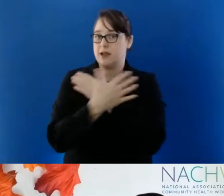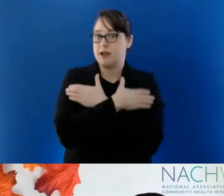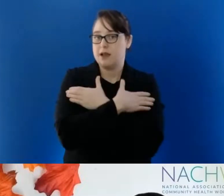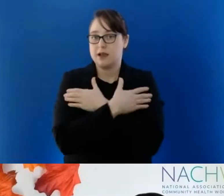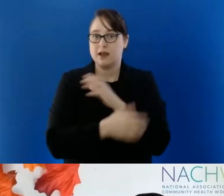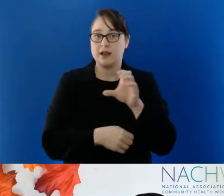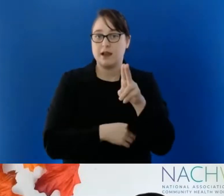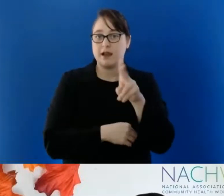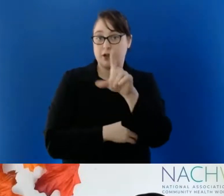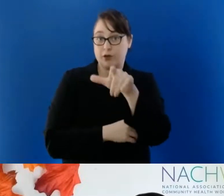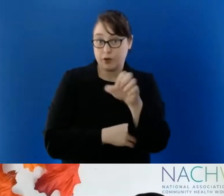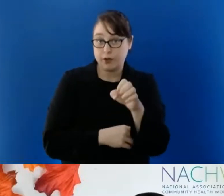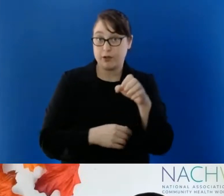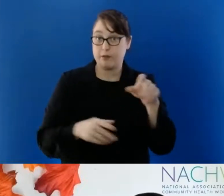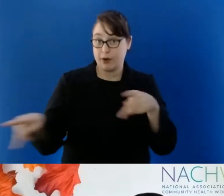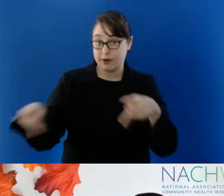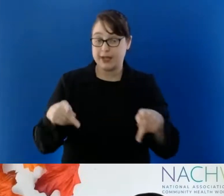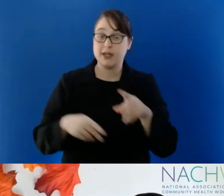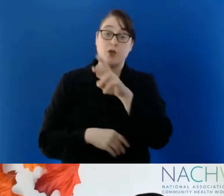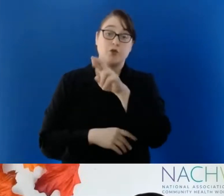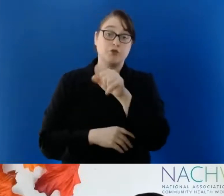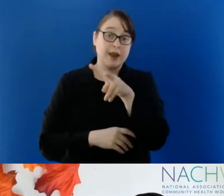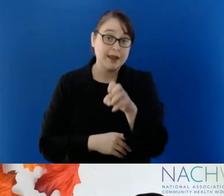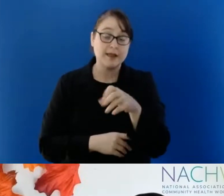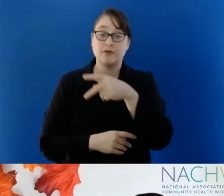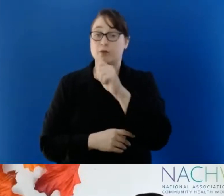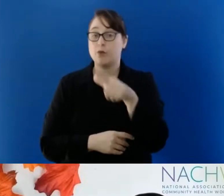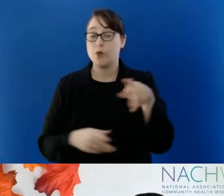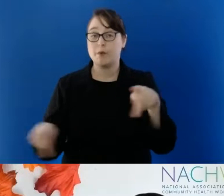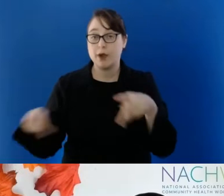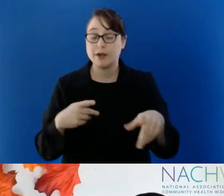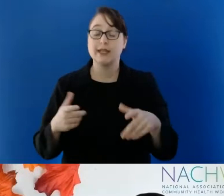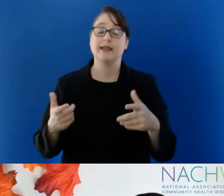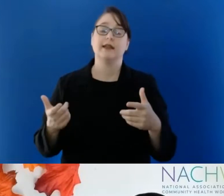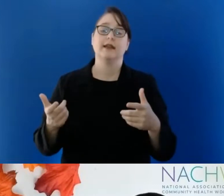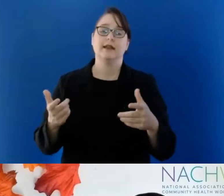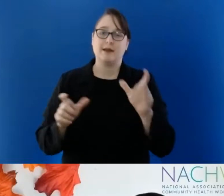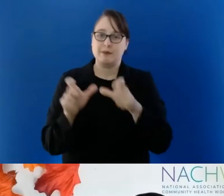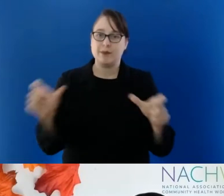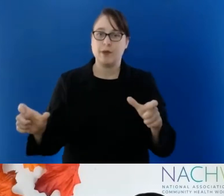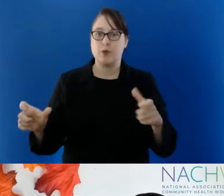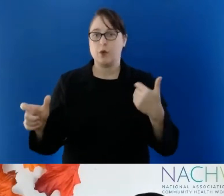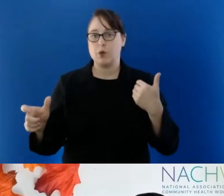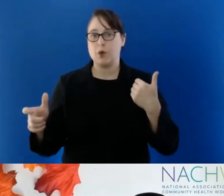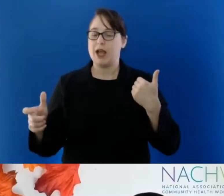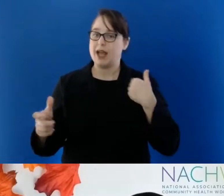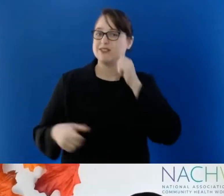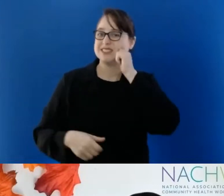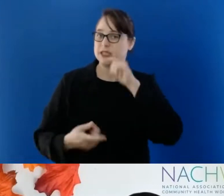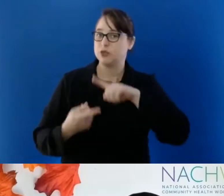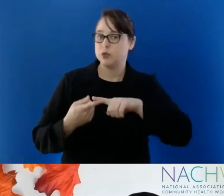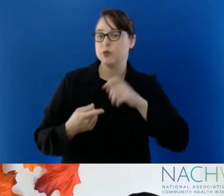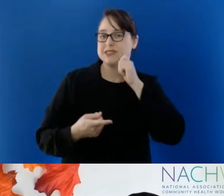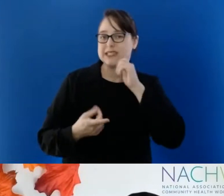events, especially raves or pool parties where people are scantily clad and could be having extended